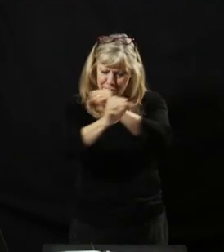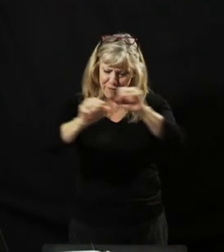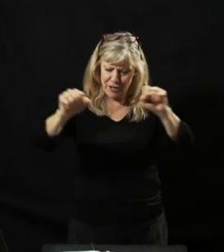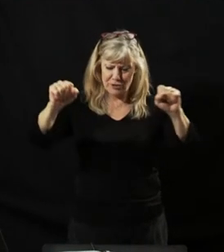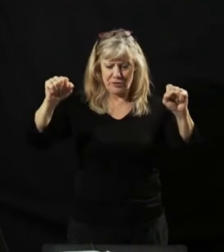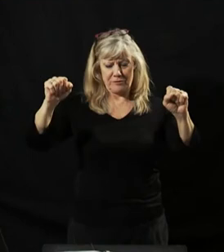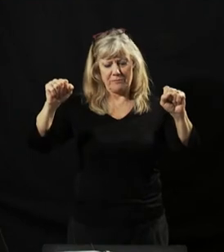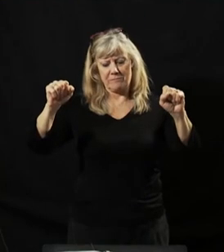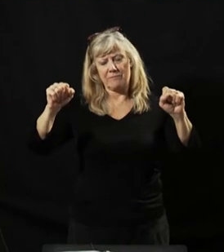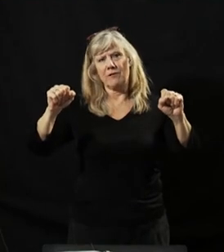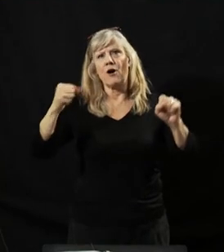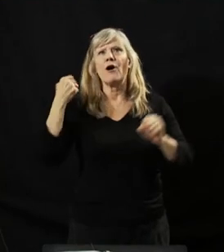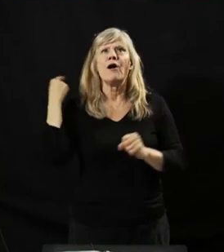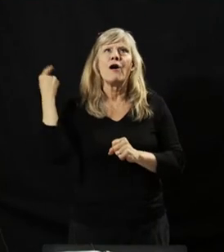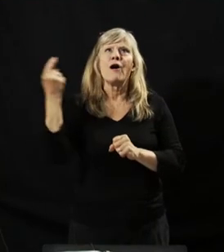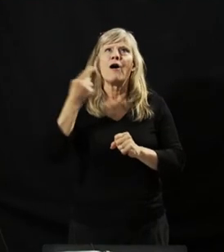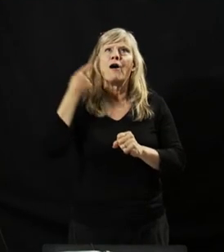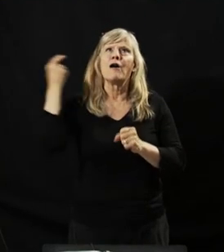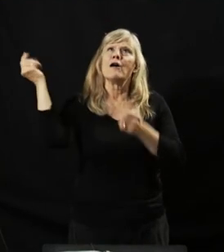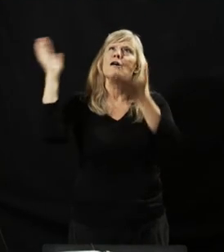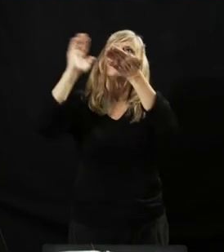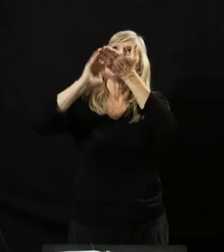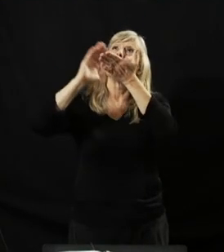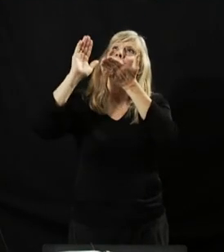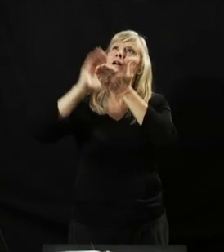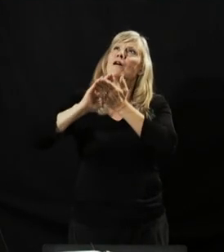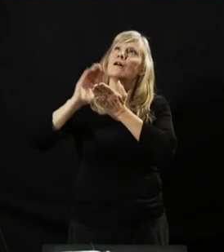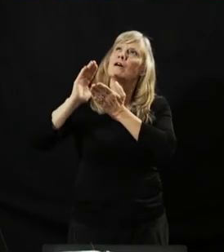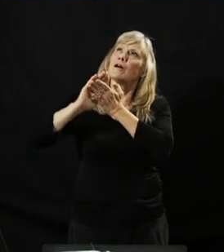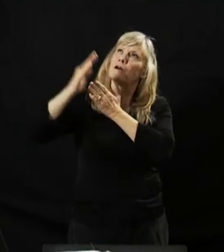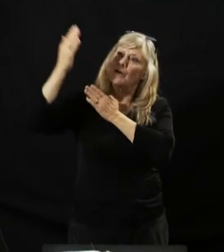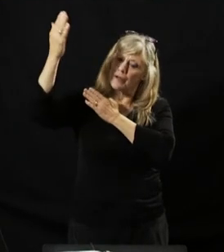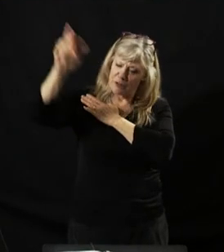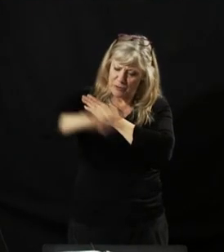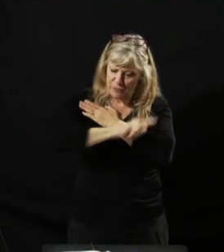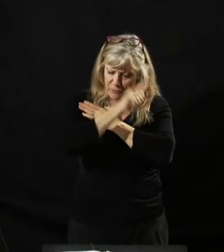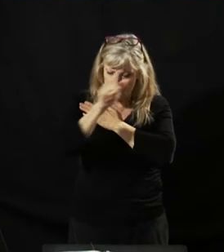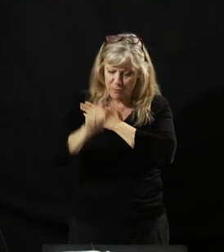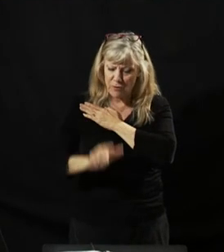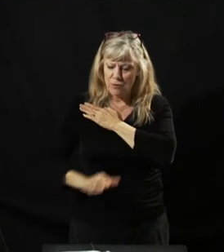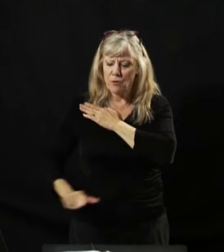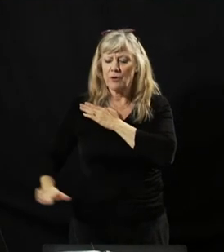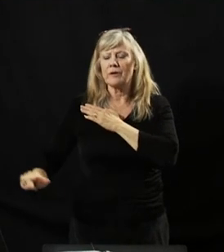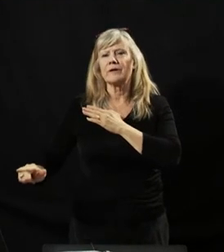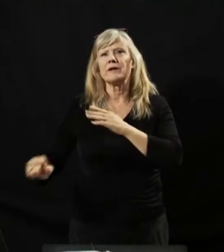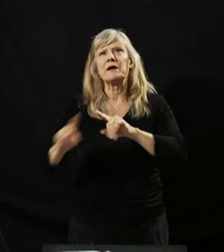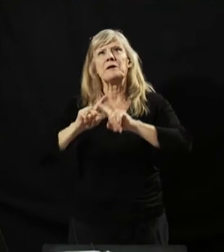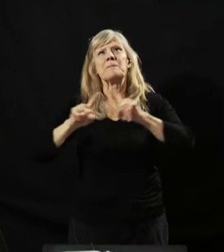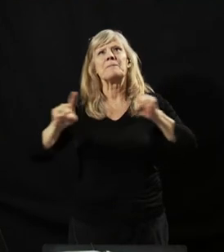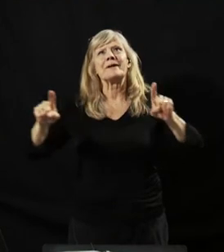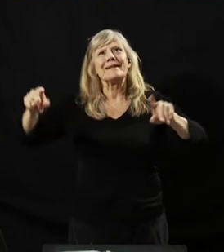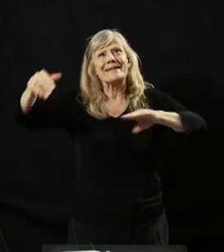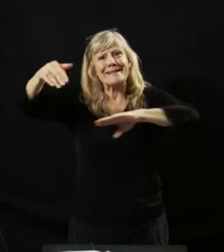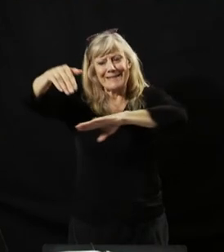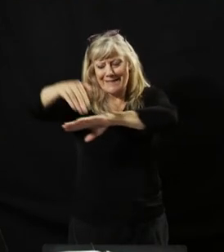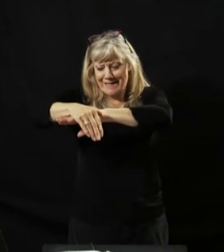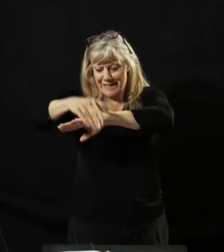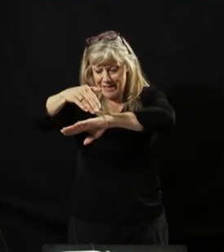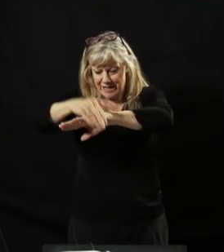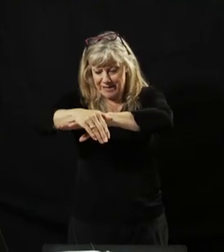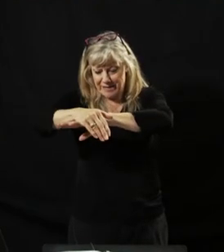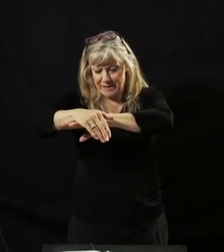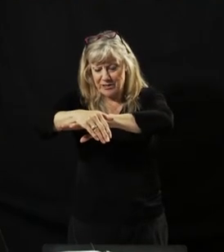salvation, at all times to acclaim you, O Lord. But on this night, above